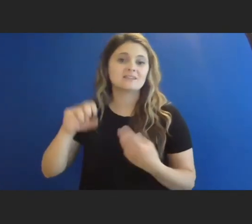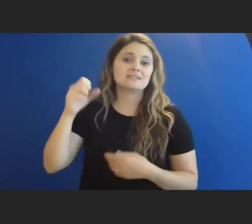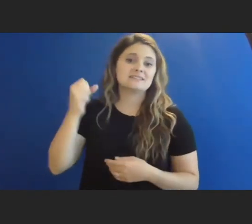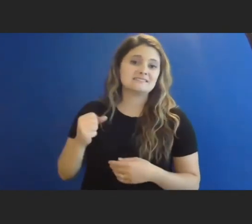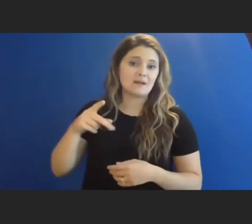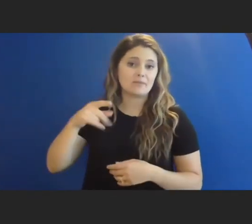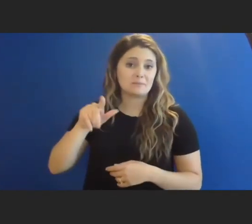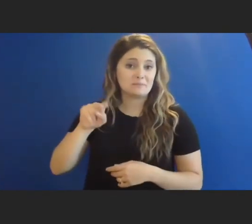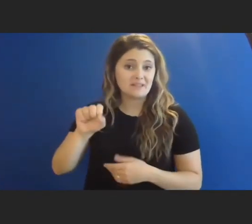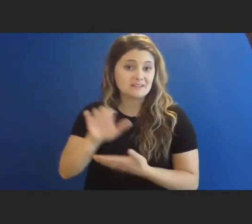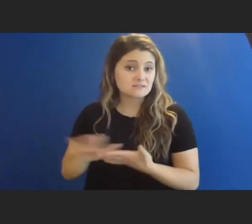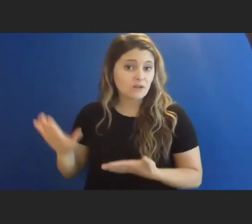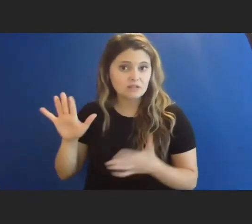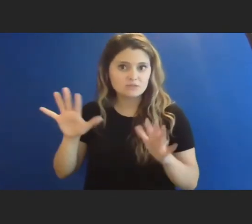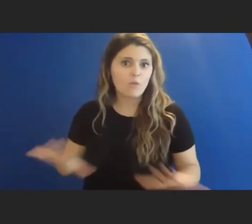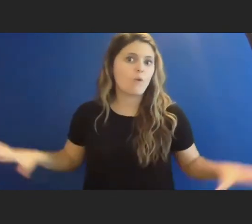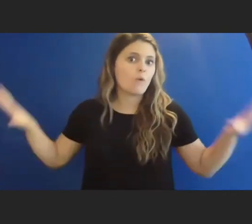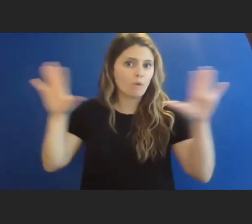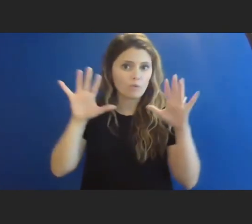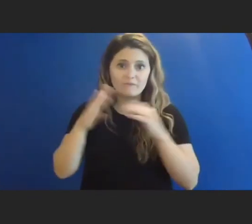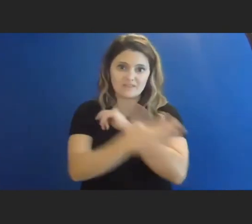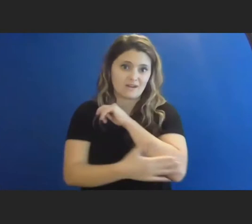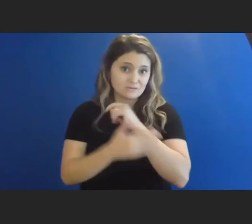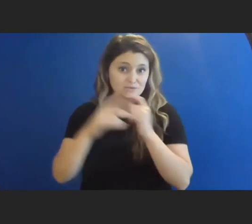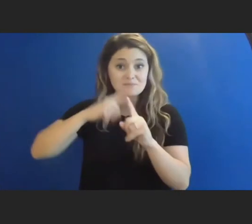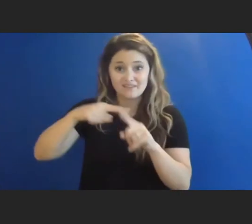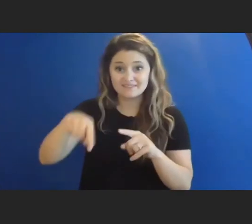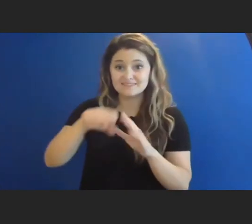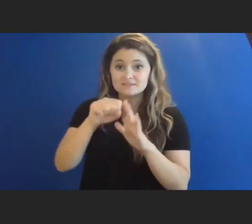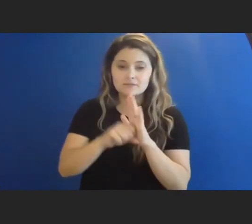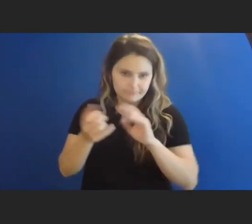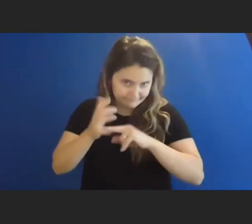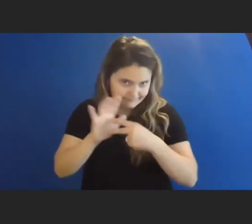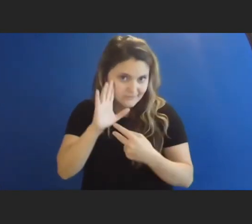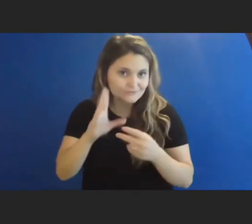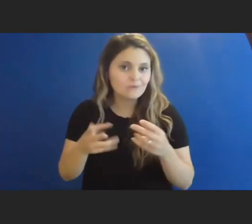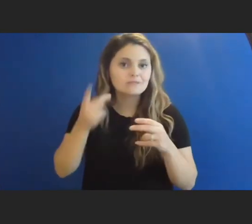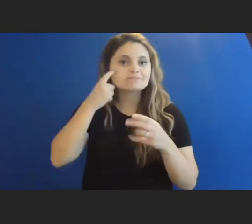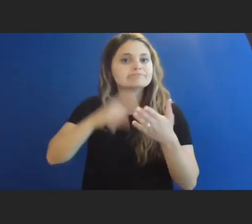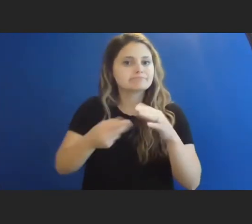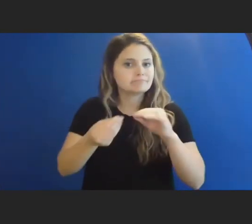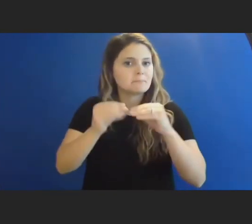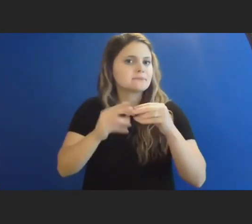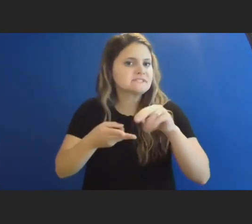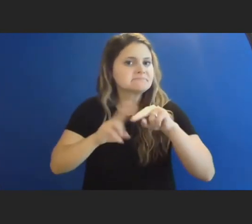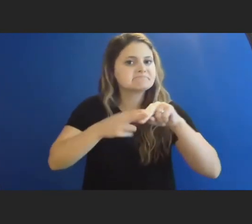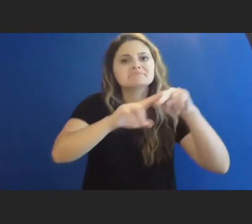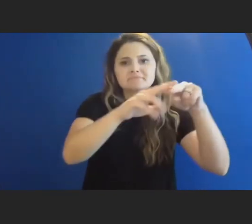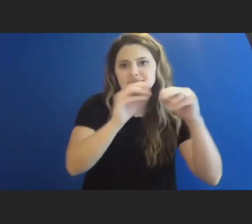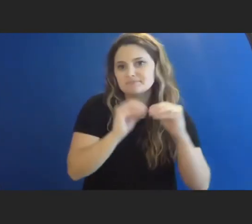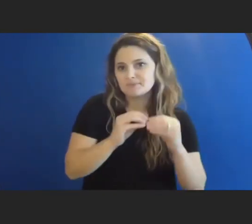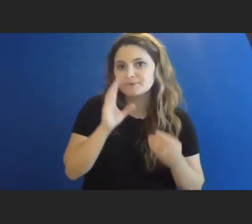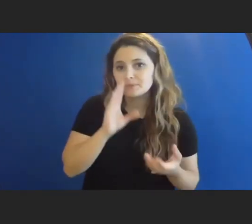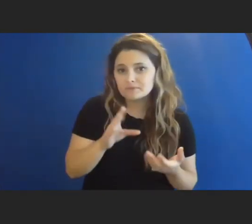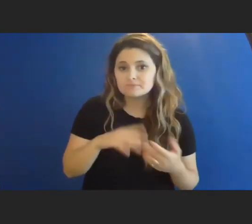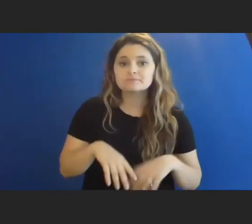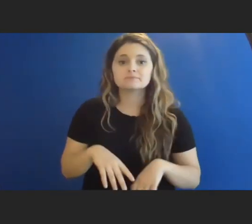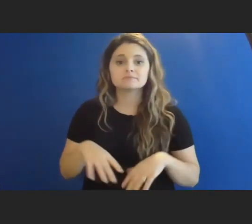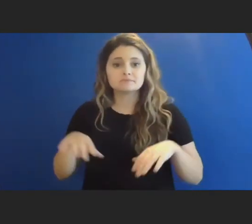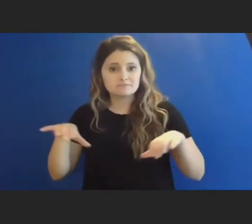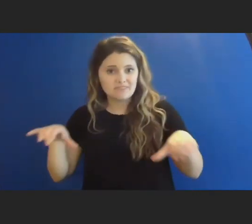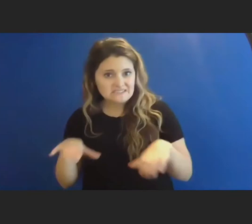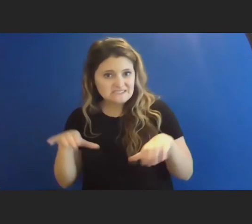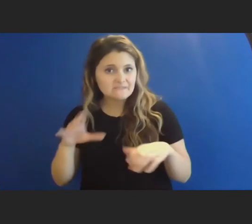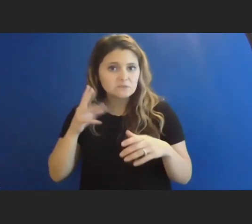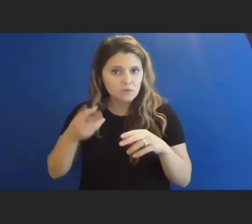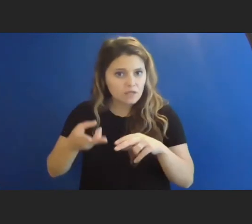over the country as well as the state. We will see more activity. We can slow the spread, though.